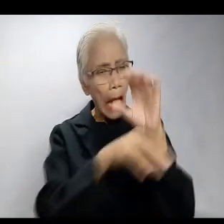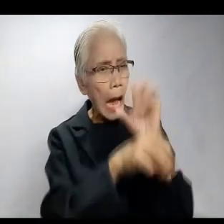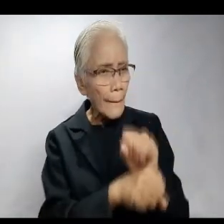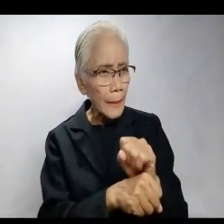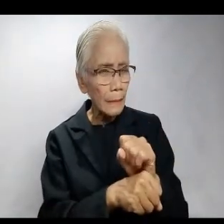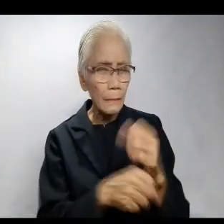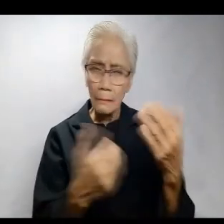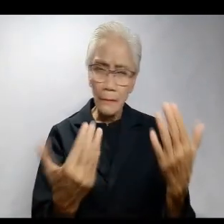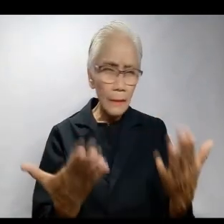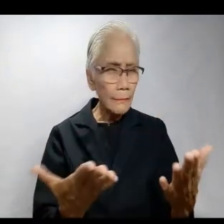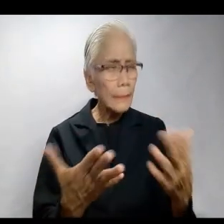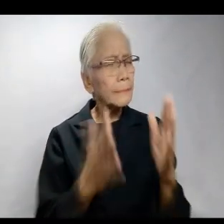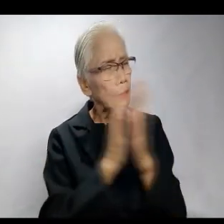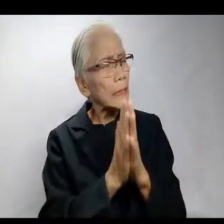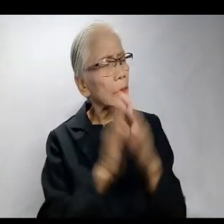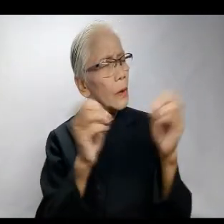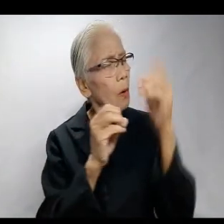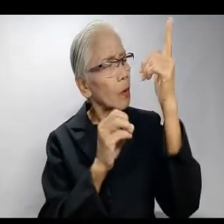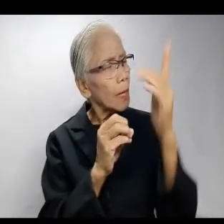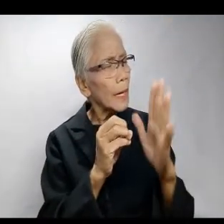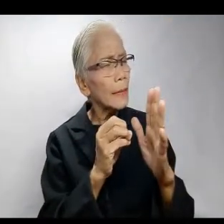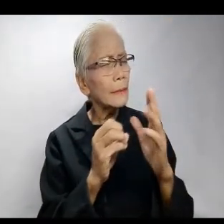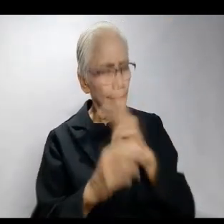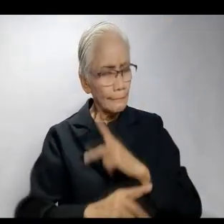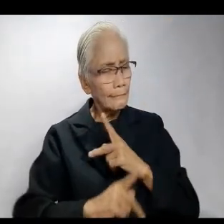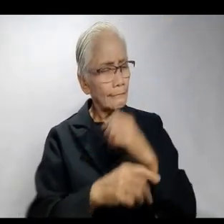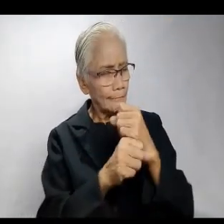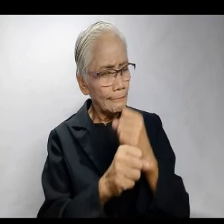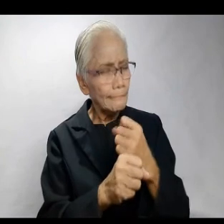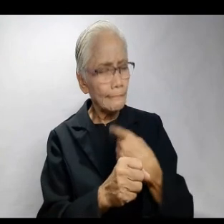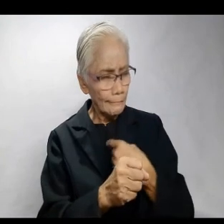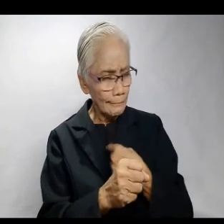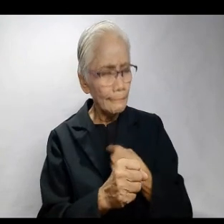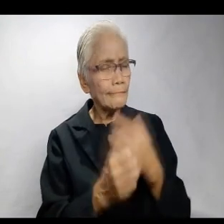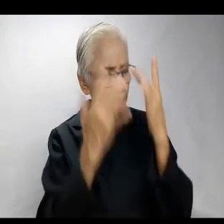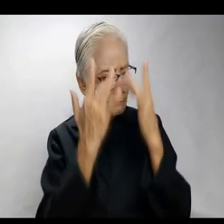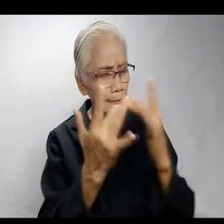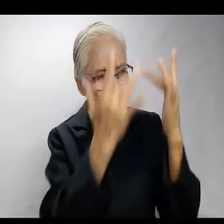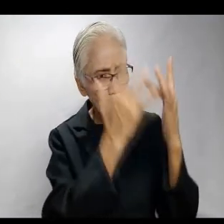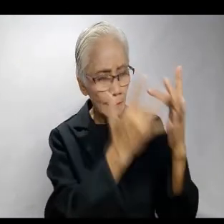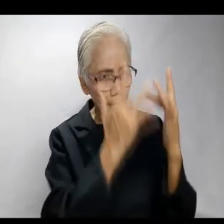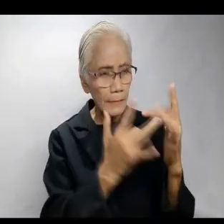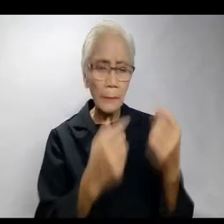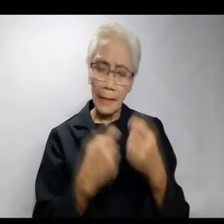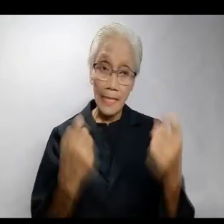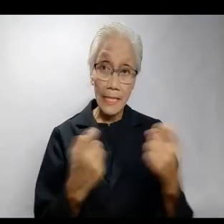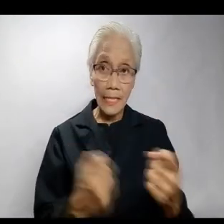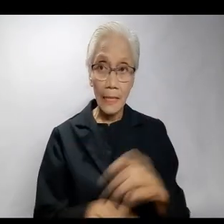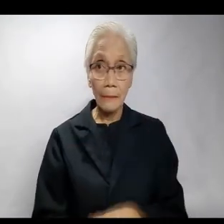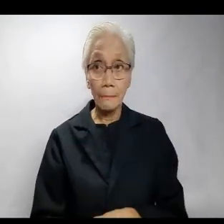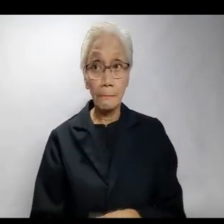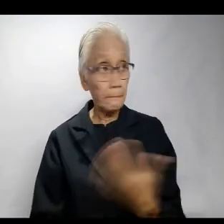make it a habit to always pray, "O God, be merciful to me, a sinner." Pray